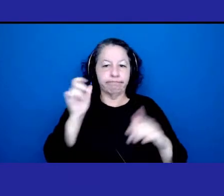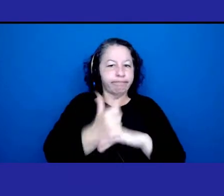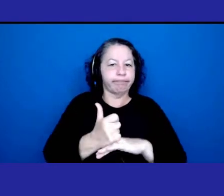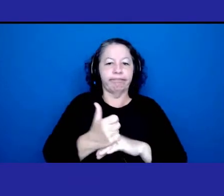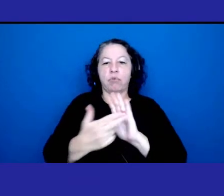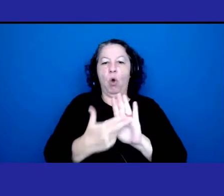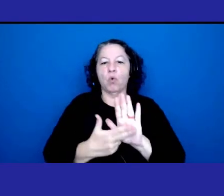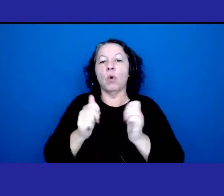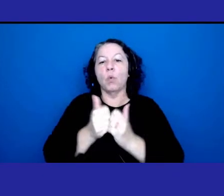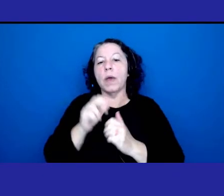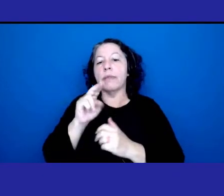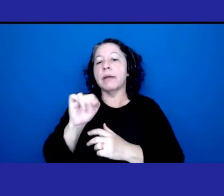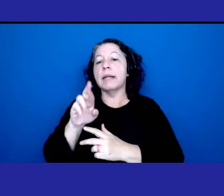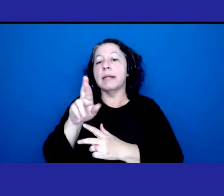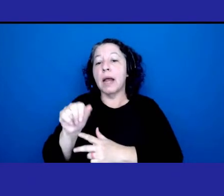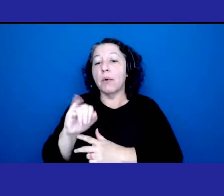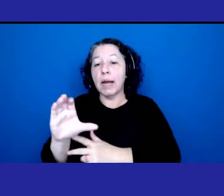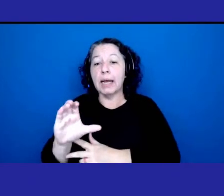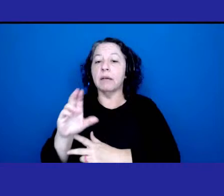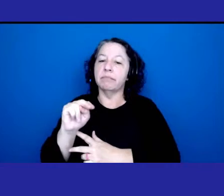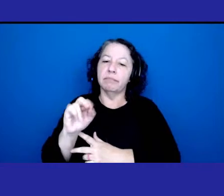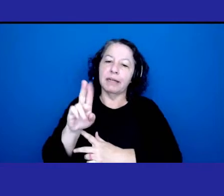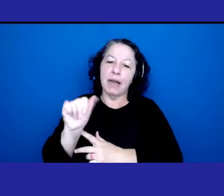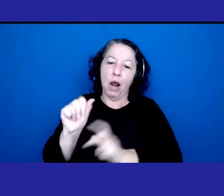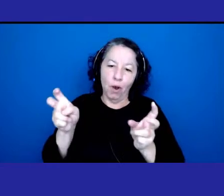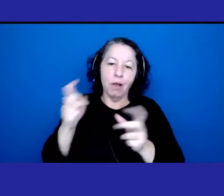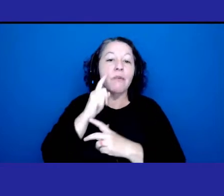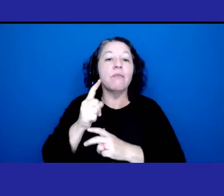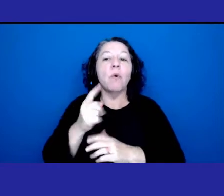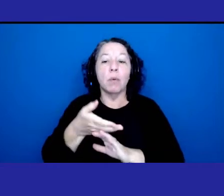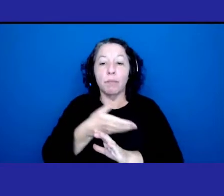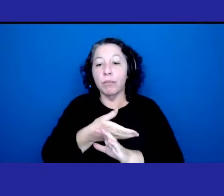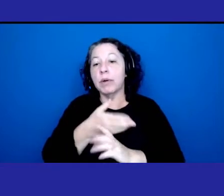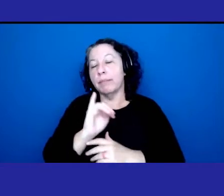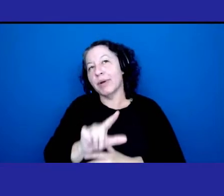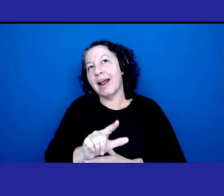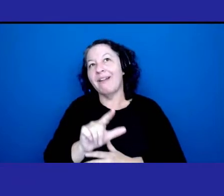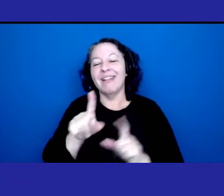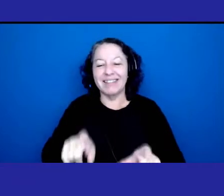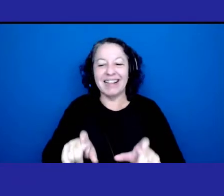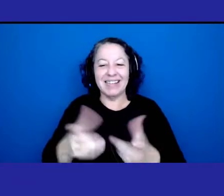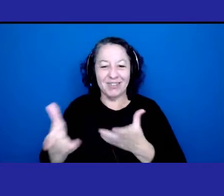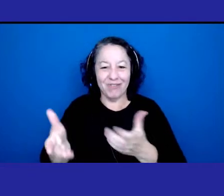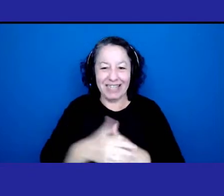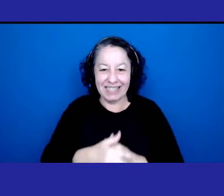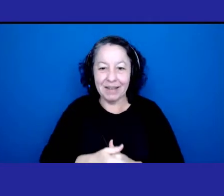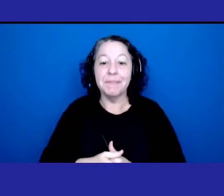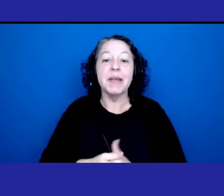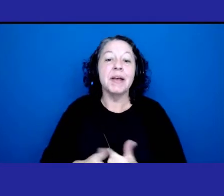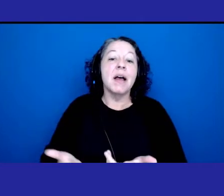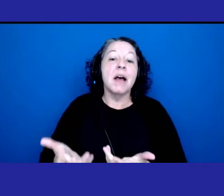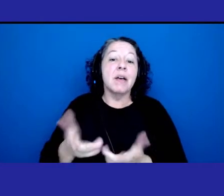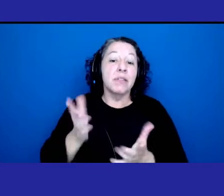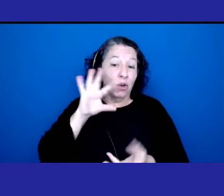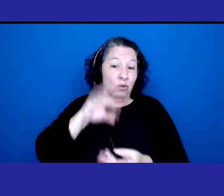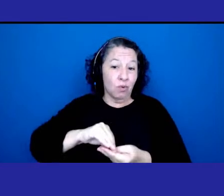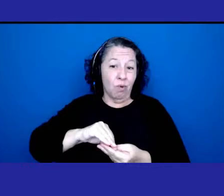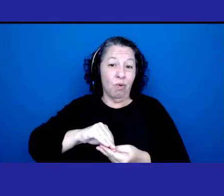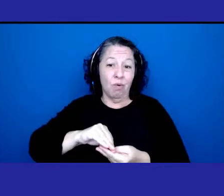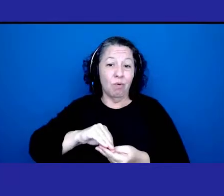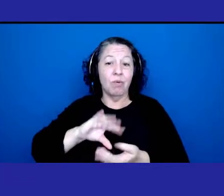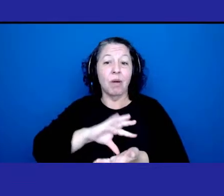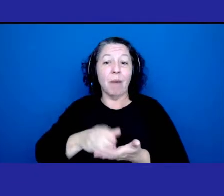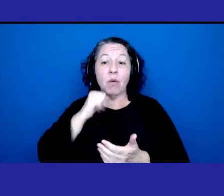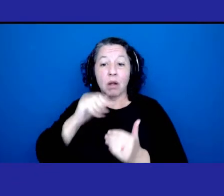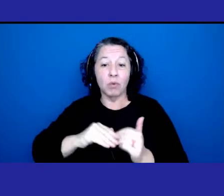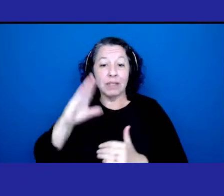Natera Inc., Natera, for prenatal testing services. The cumulative not to exceed value for services